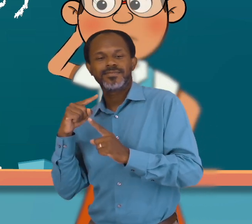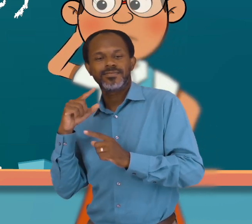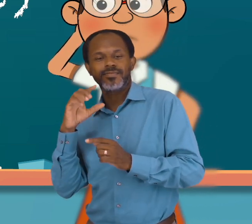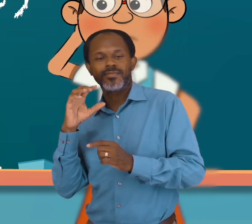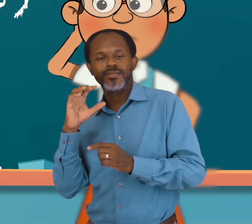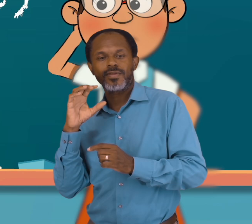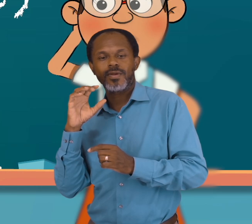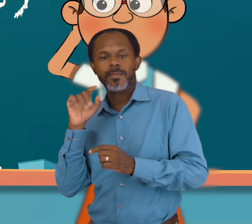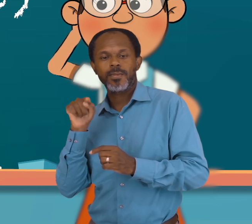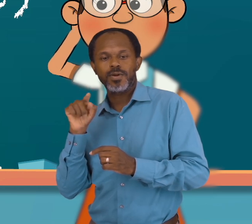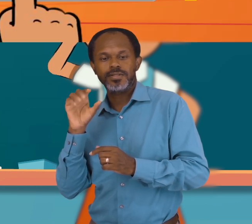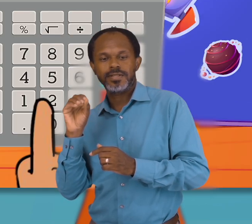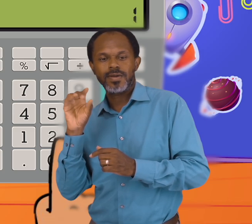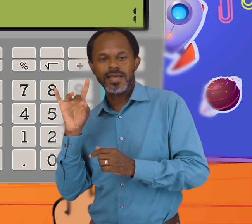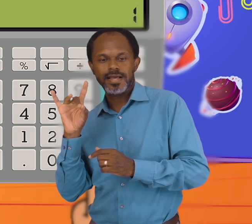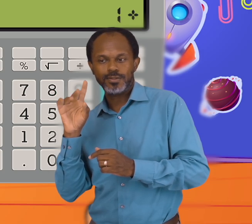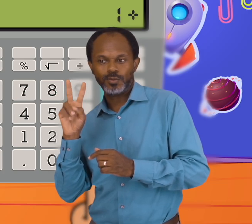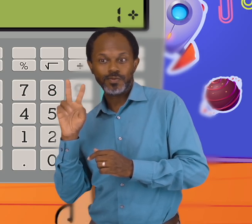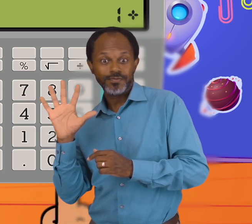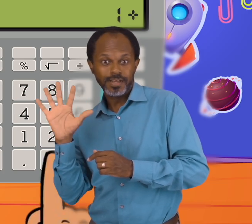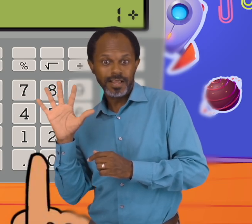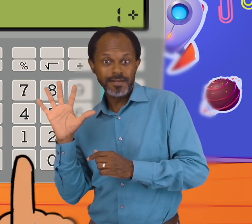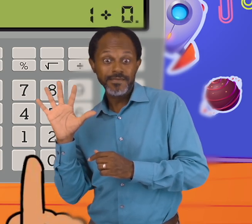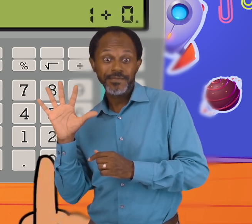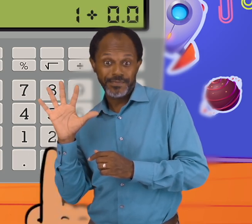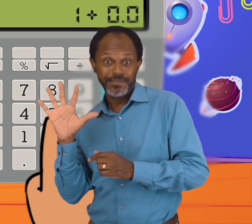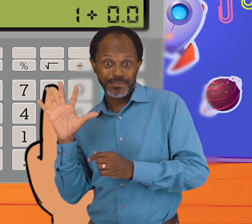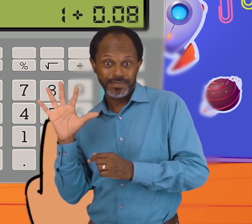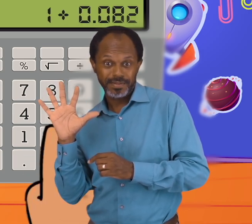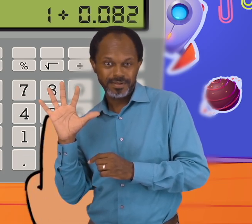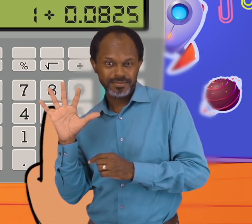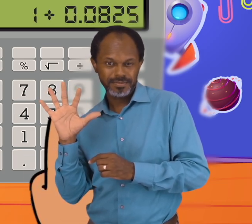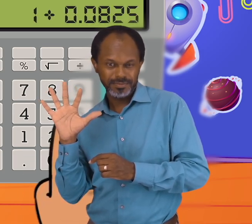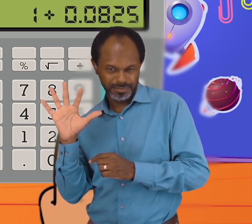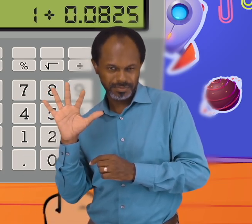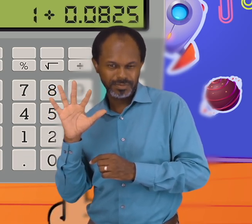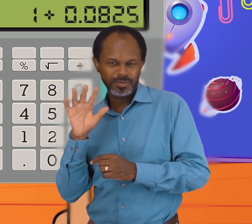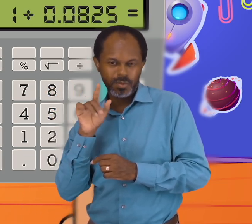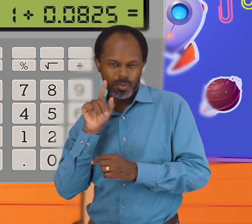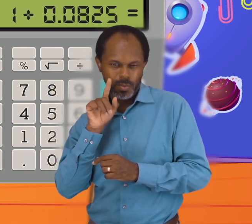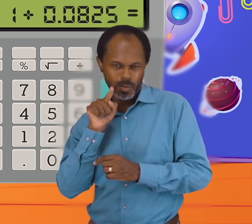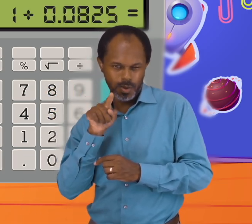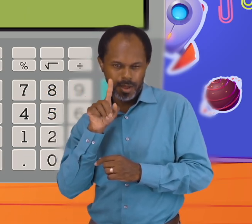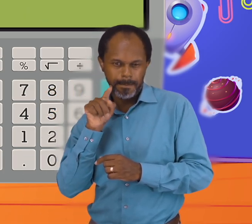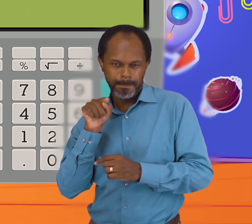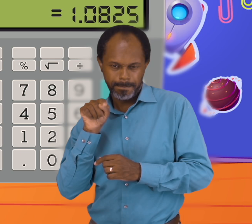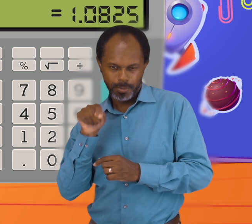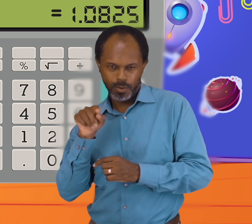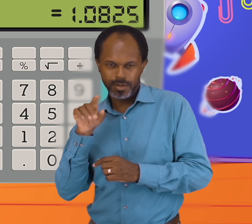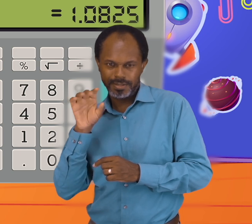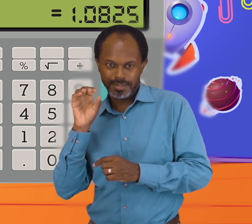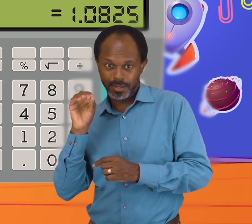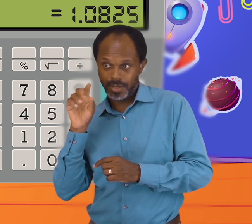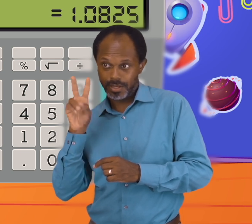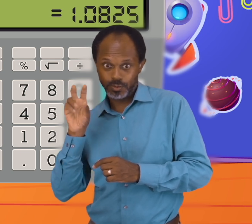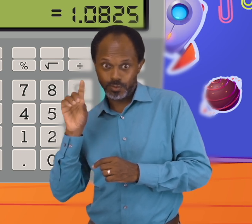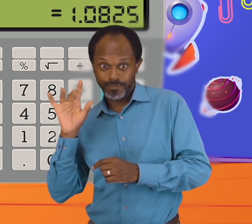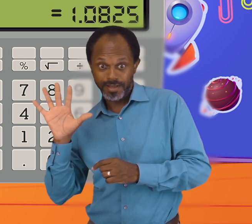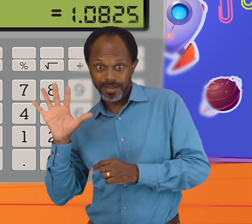she just figured out. 1 plus .0825 equals 1